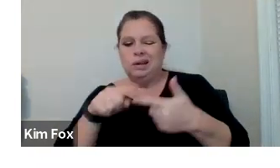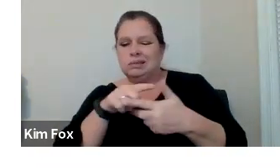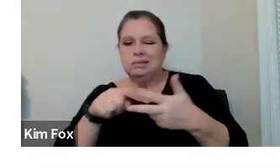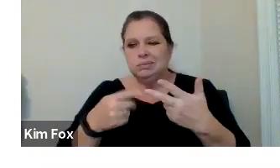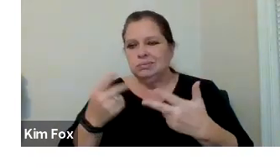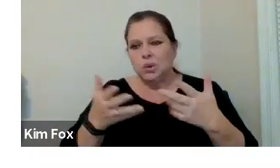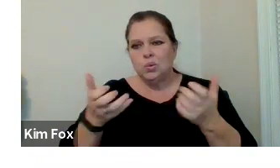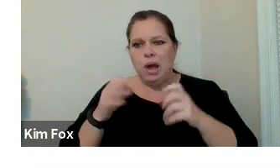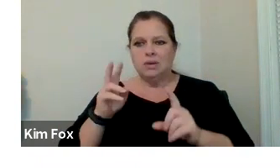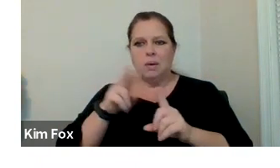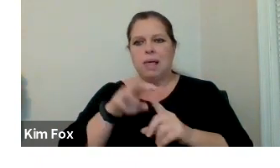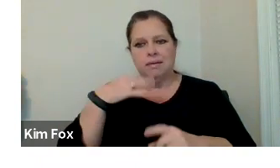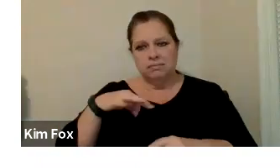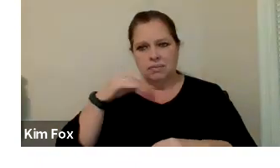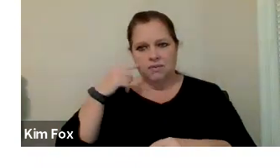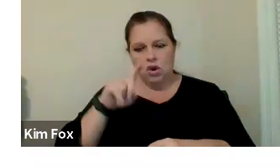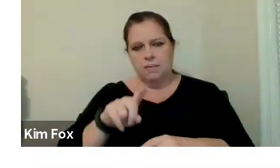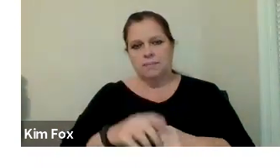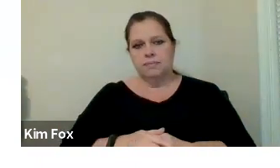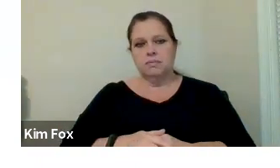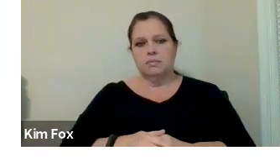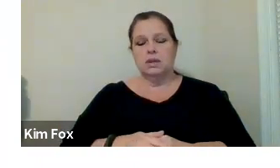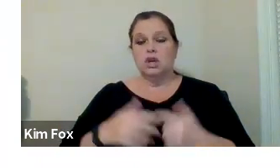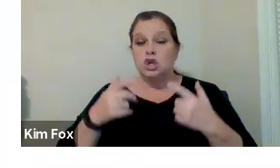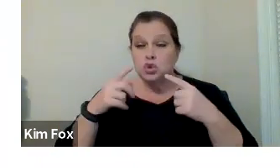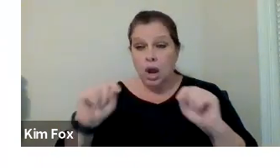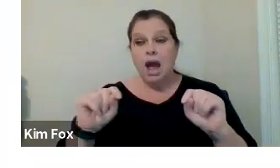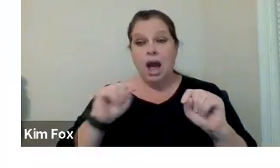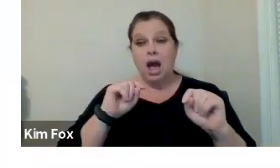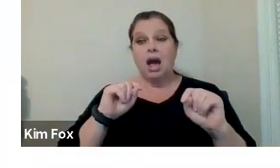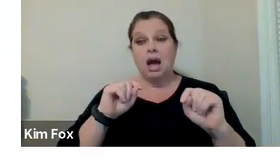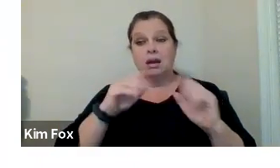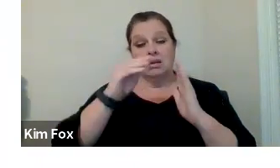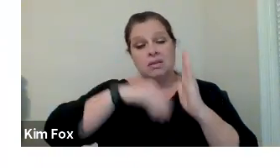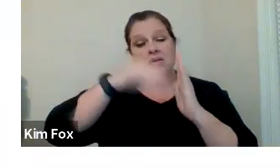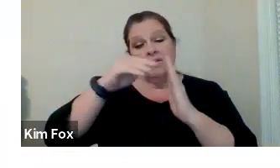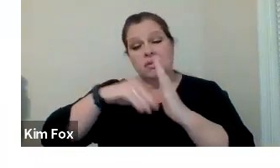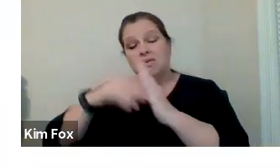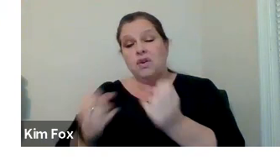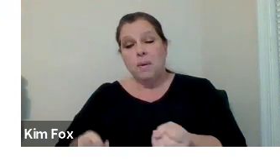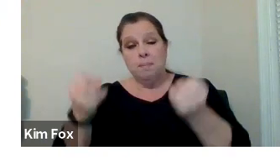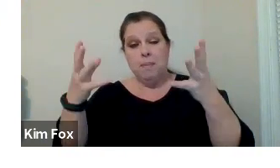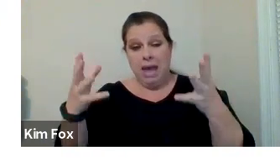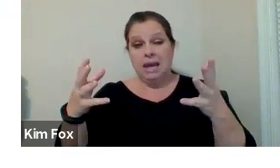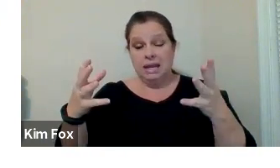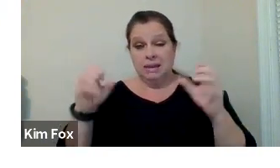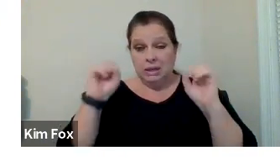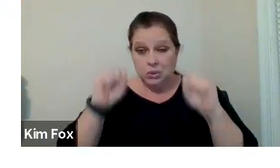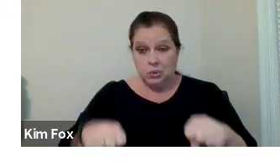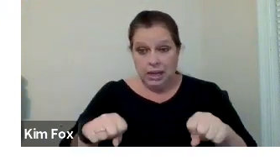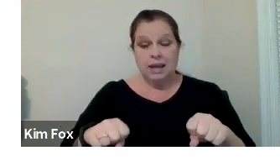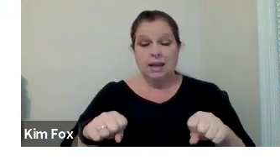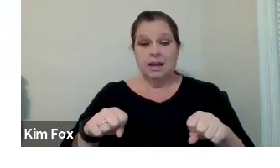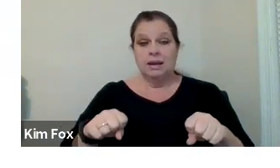want to apply, but do try and apply to as many scholarships as you can or grants that you might be